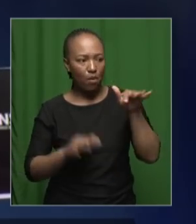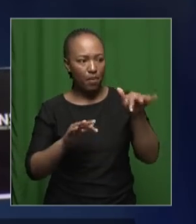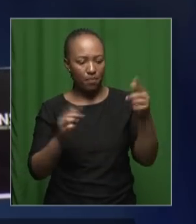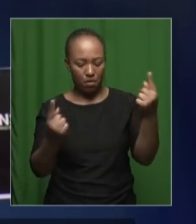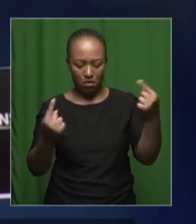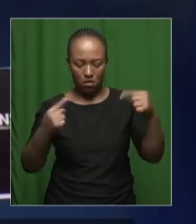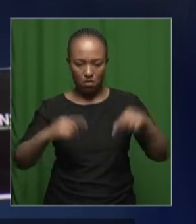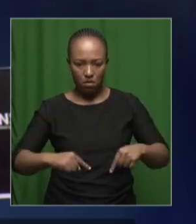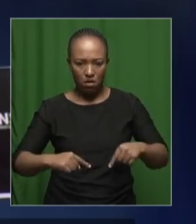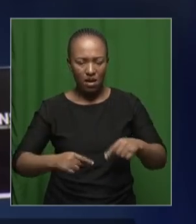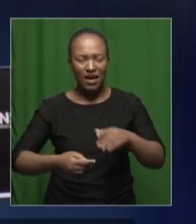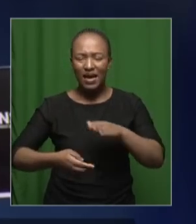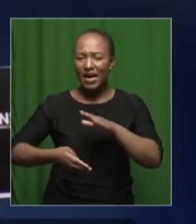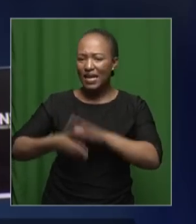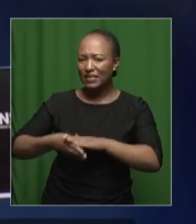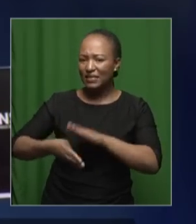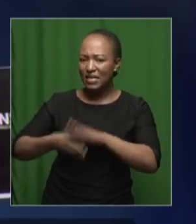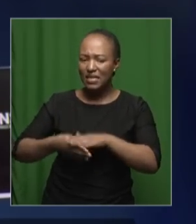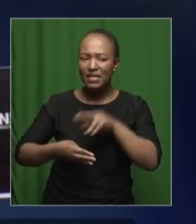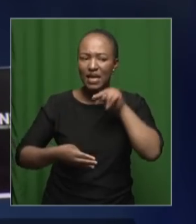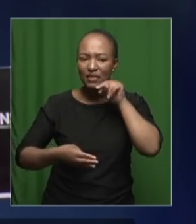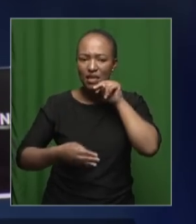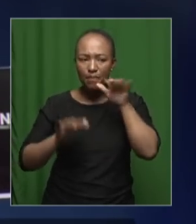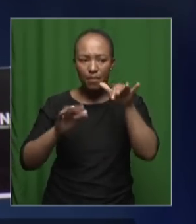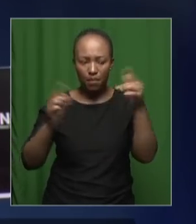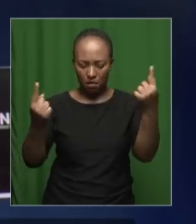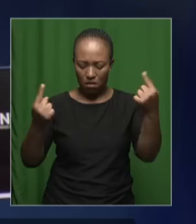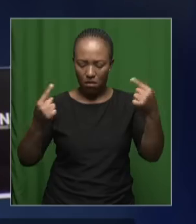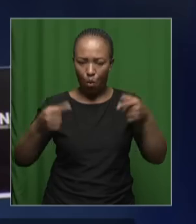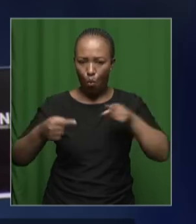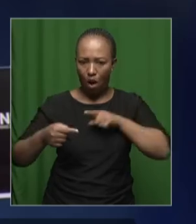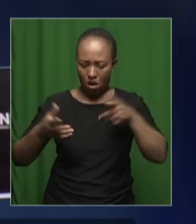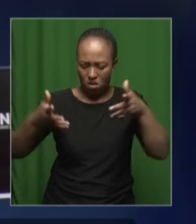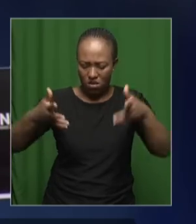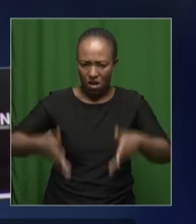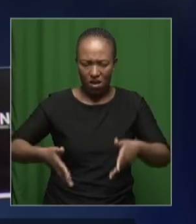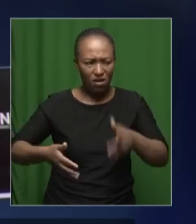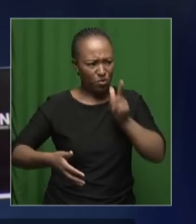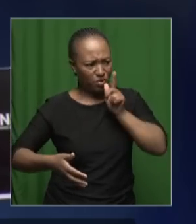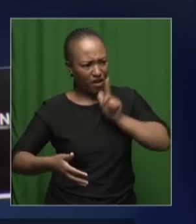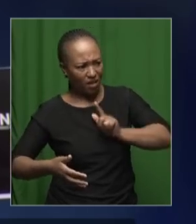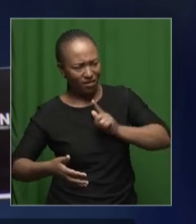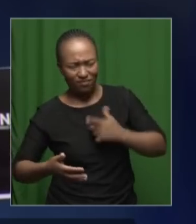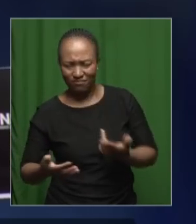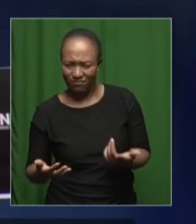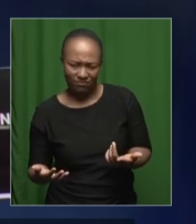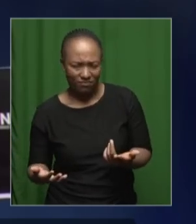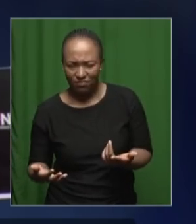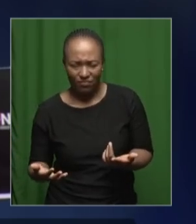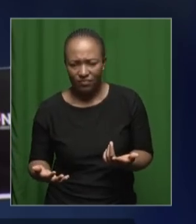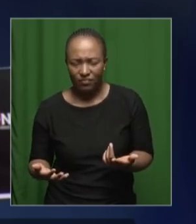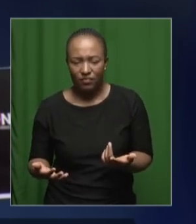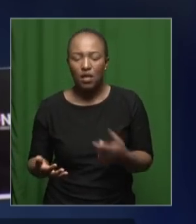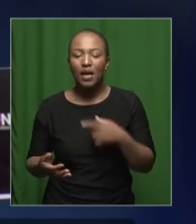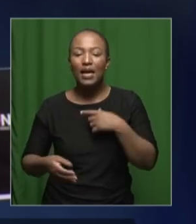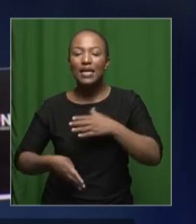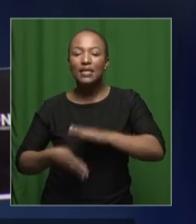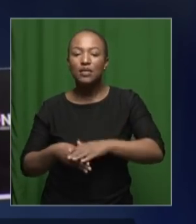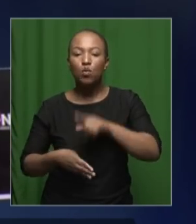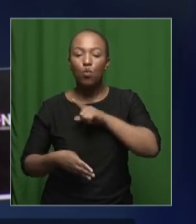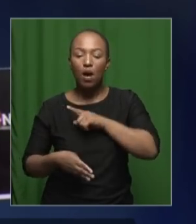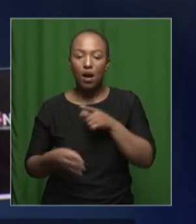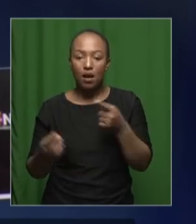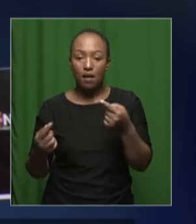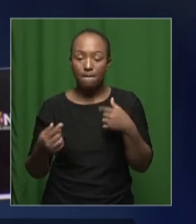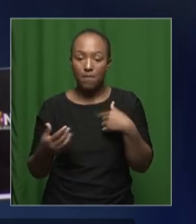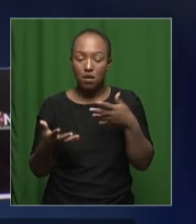the reasons why Nigerians are here, the reason why I'm sitting here, and the people that pays